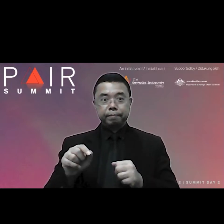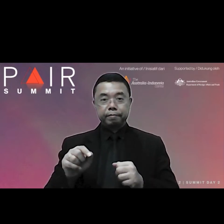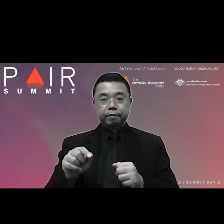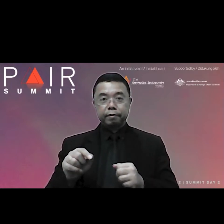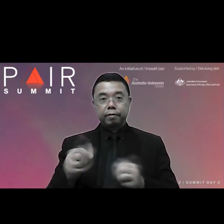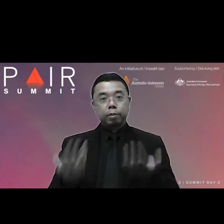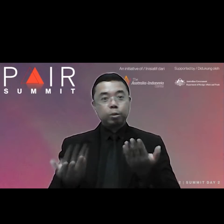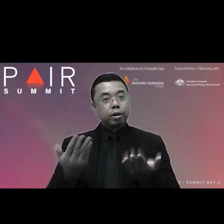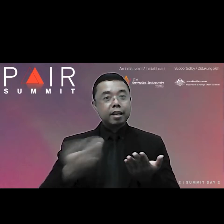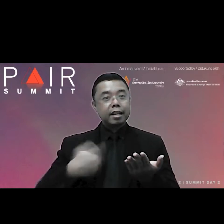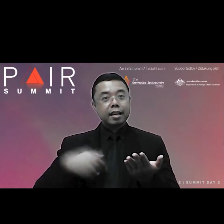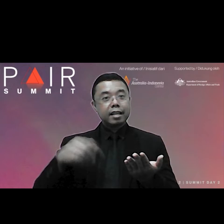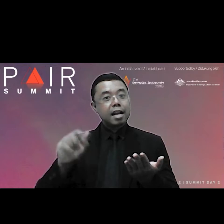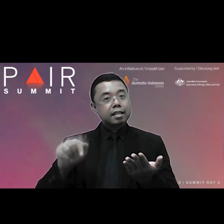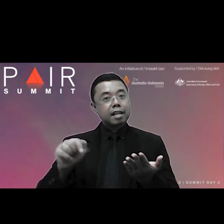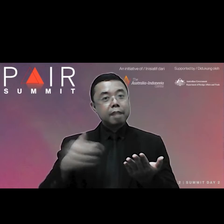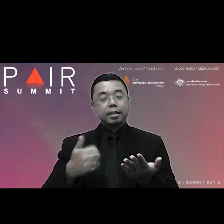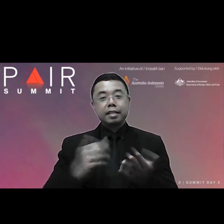Ratna first. And